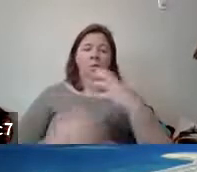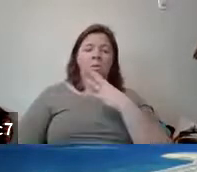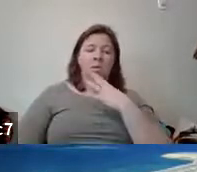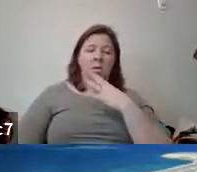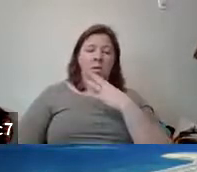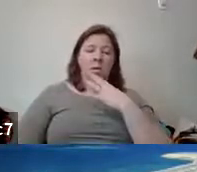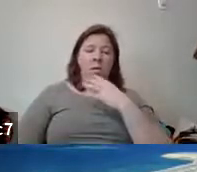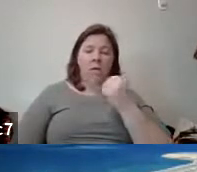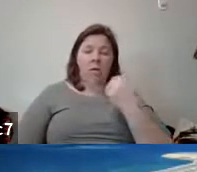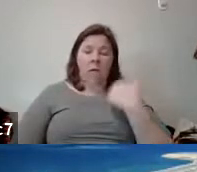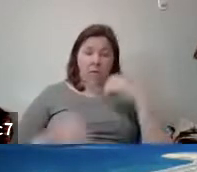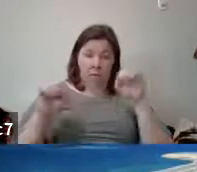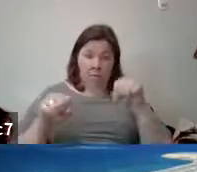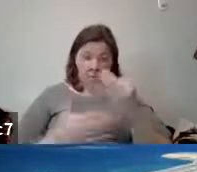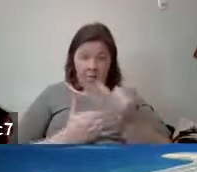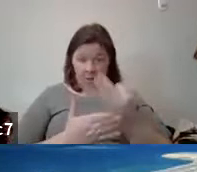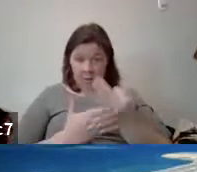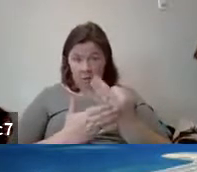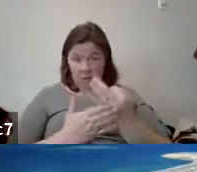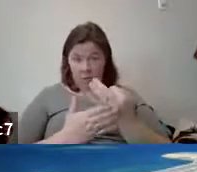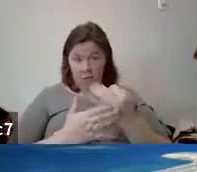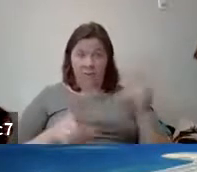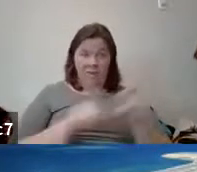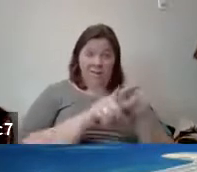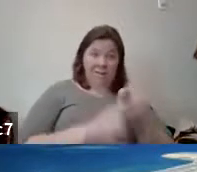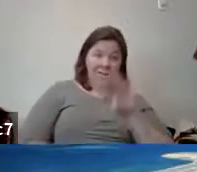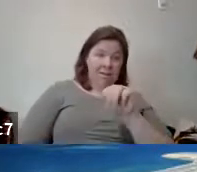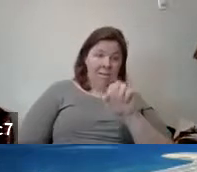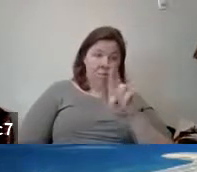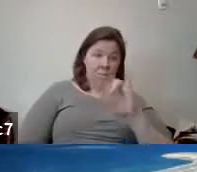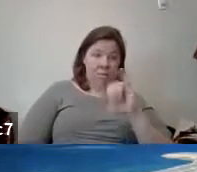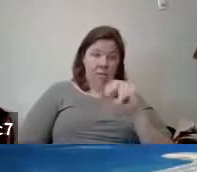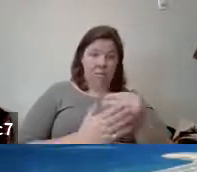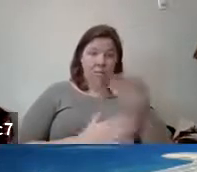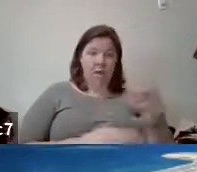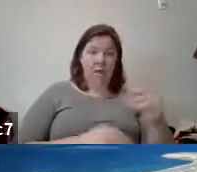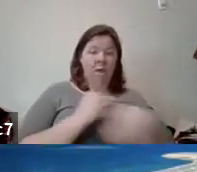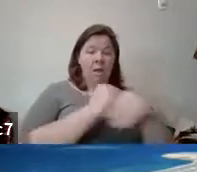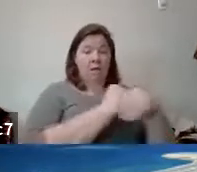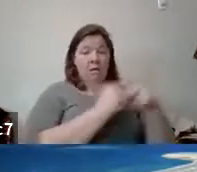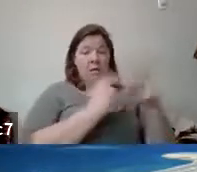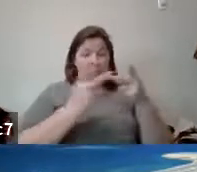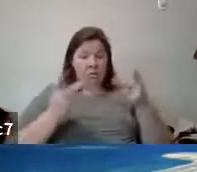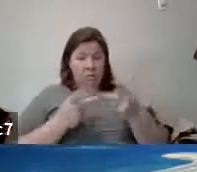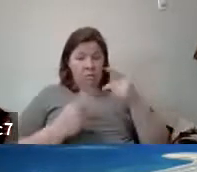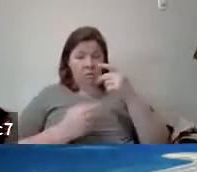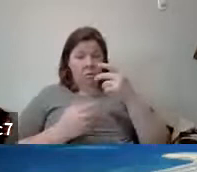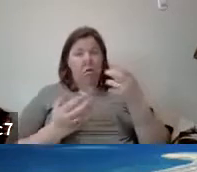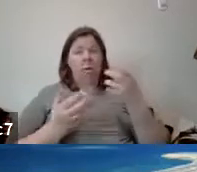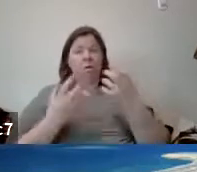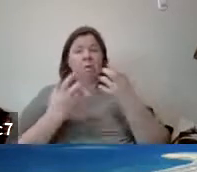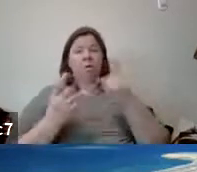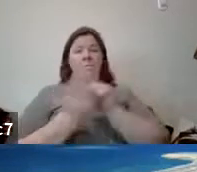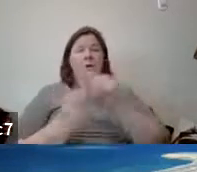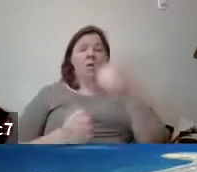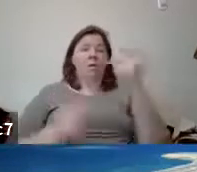have the ability financially to, like Marina mentioned, purchase additional positions, especially if you want to bless somebody else. There's a